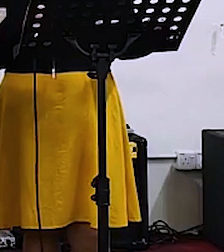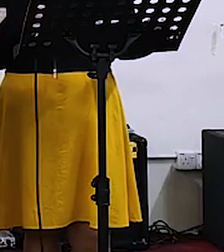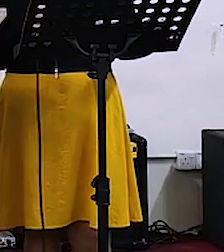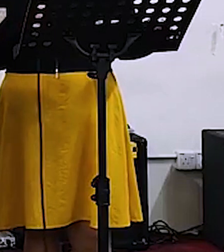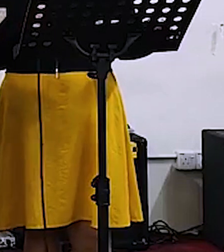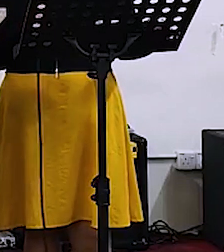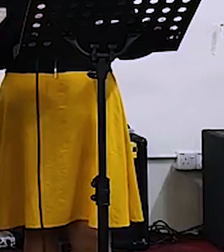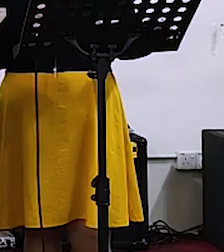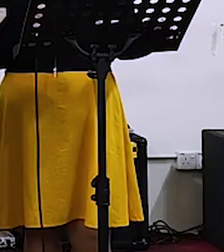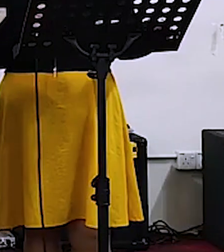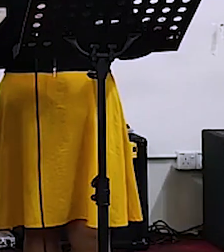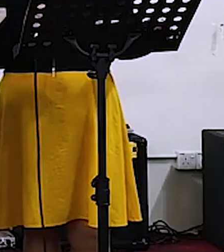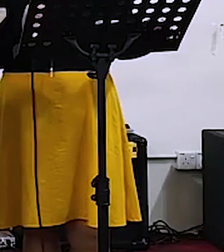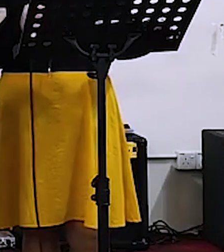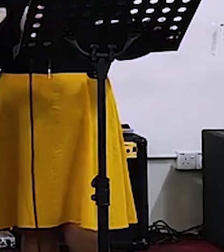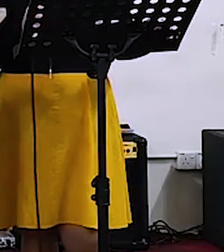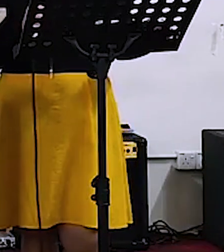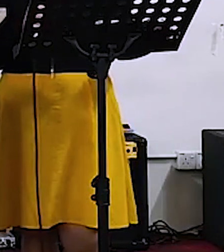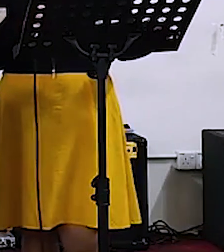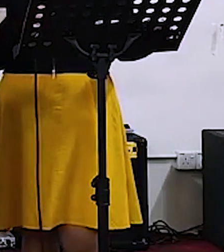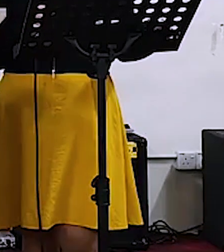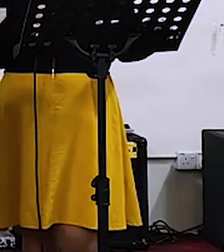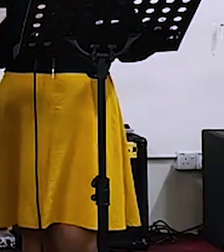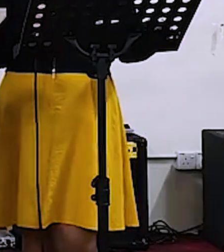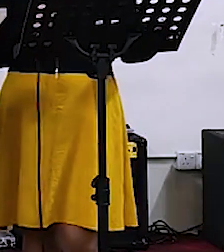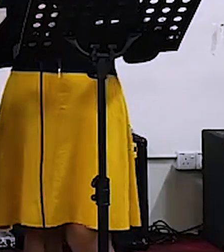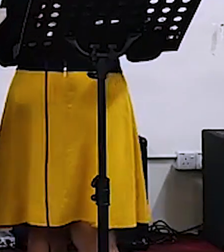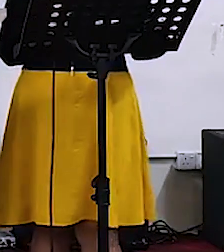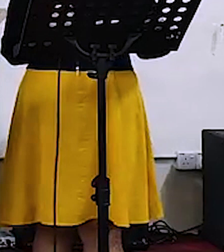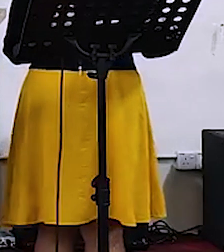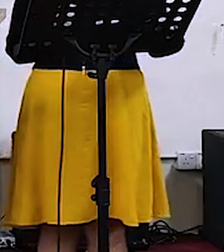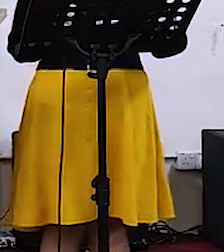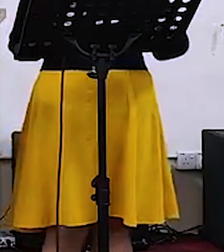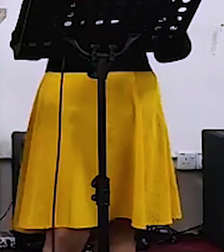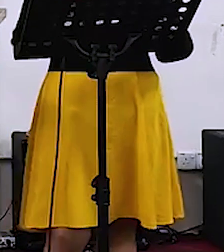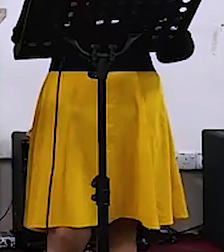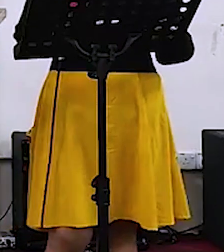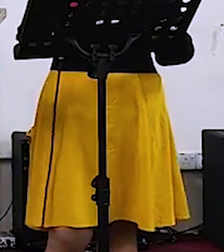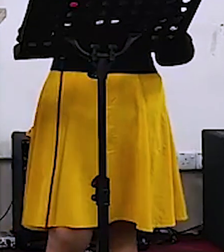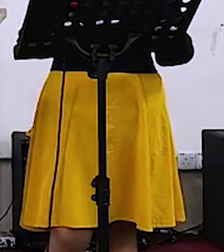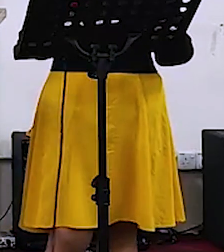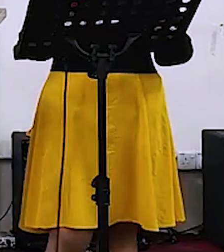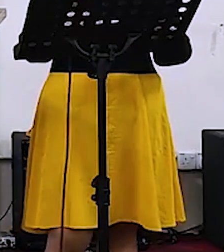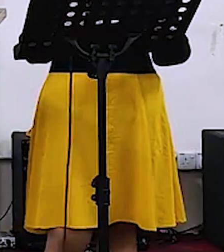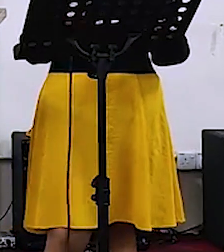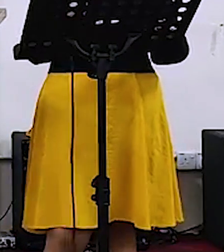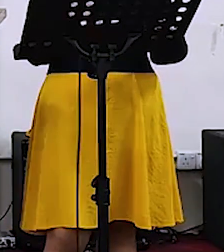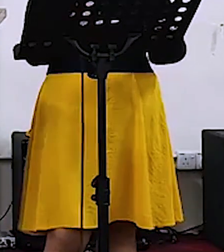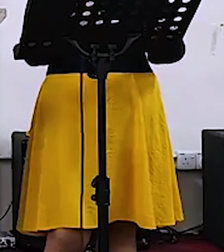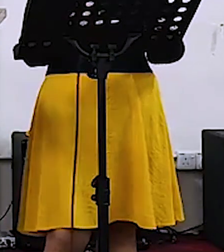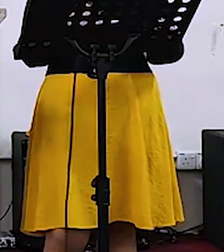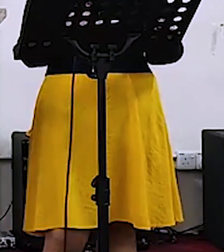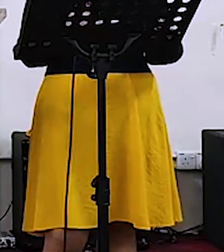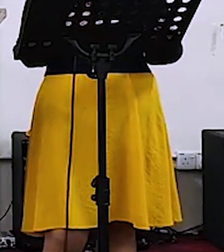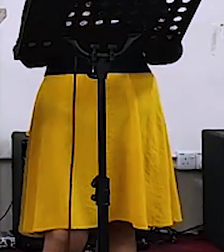you, forgetful. Come on, say, I'm just like you, forgetful. I know we are forgetful. In Jesus' name, we will remember better. Who can say amen?